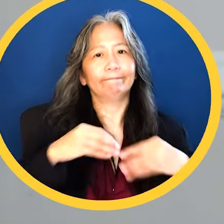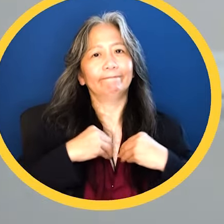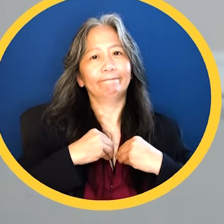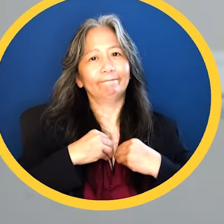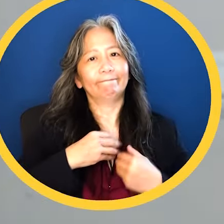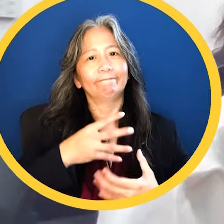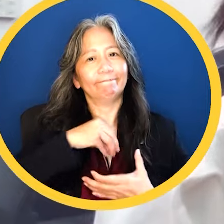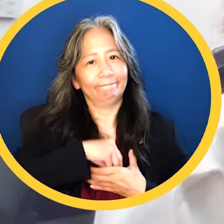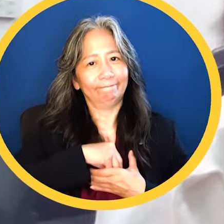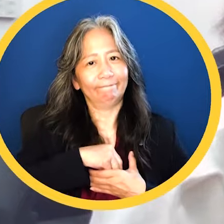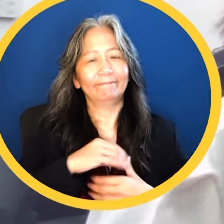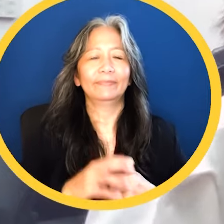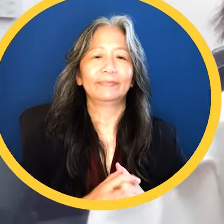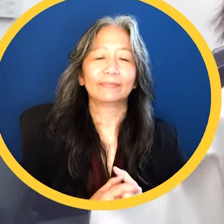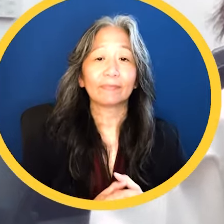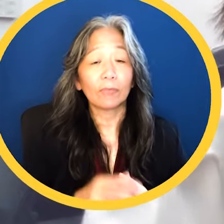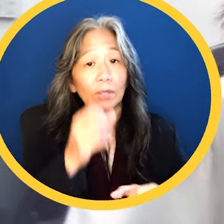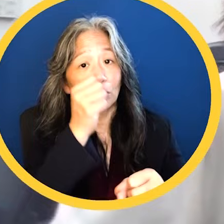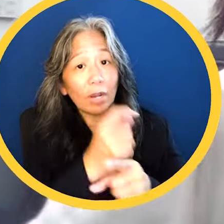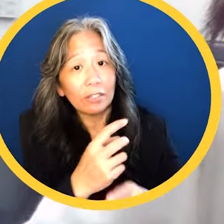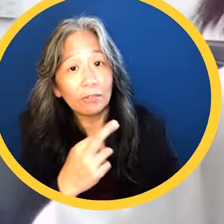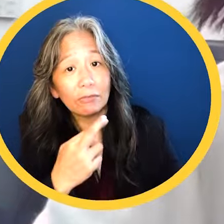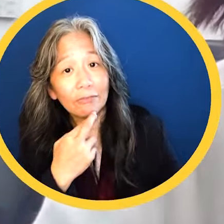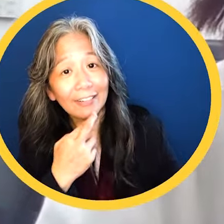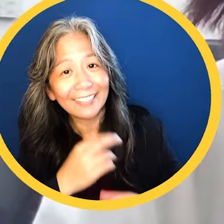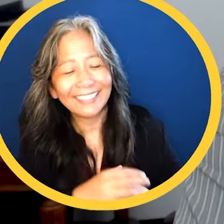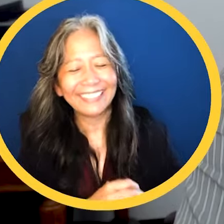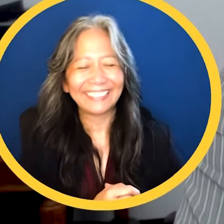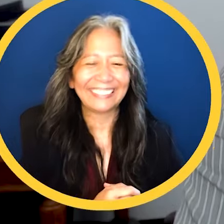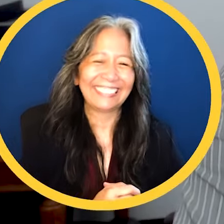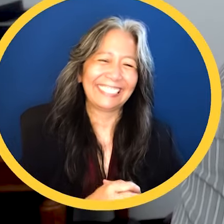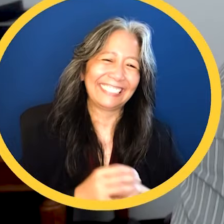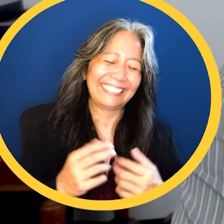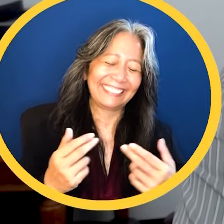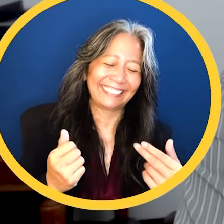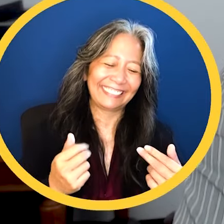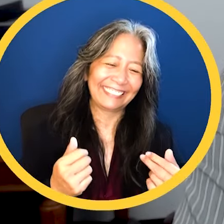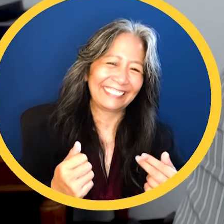took growing up. Brother Ronnie?